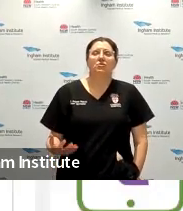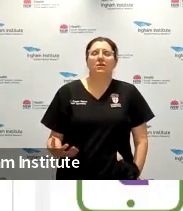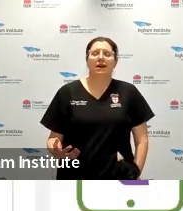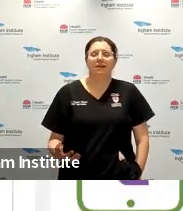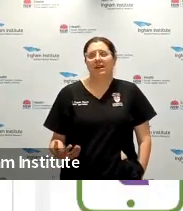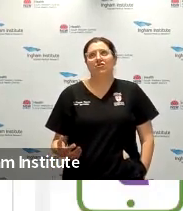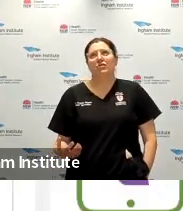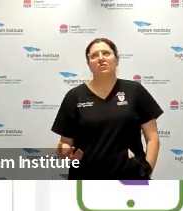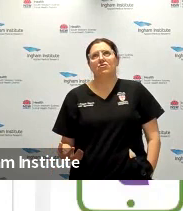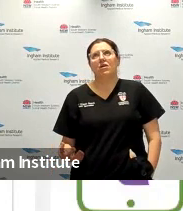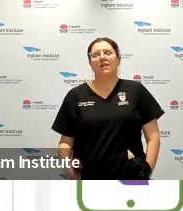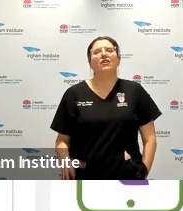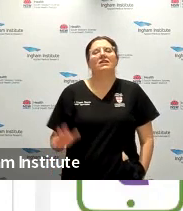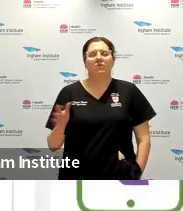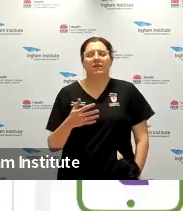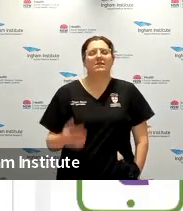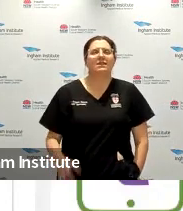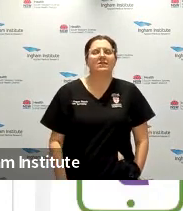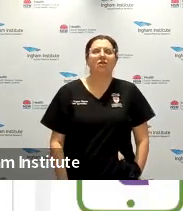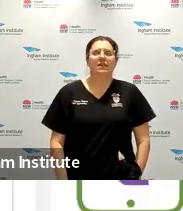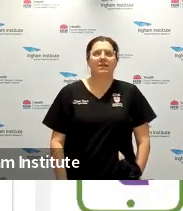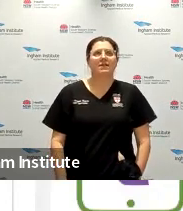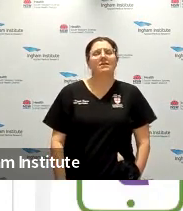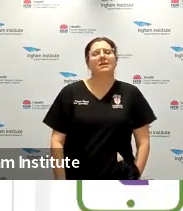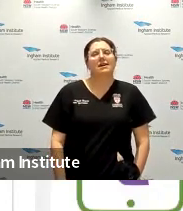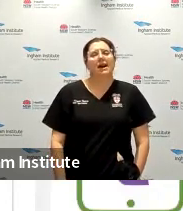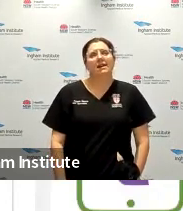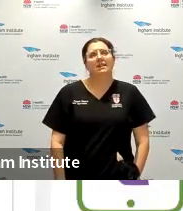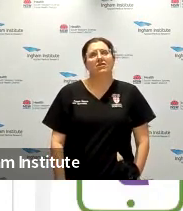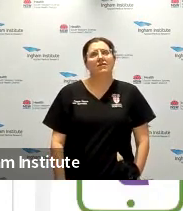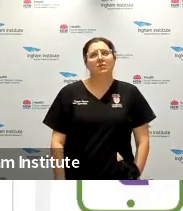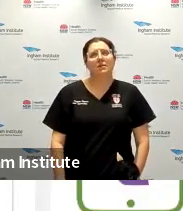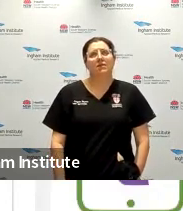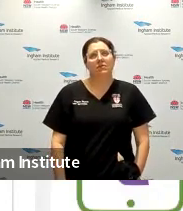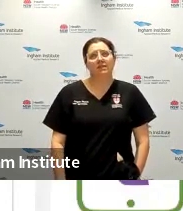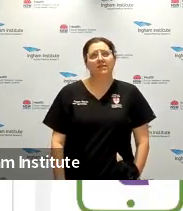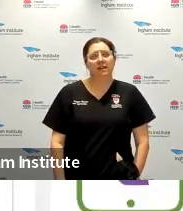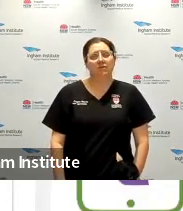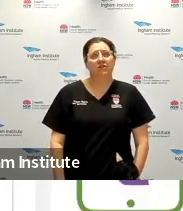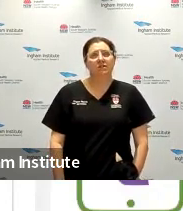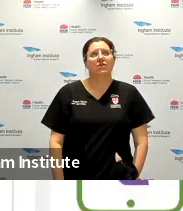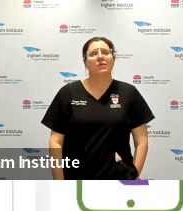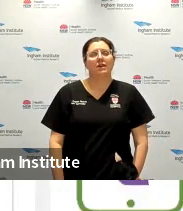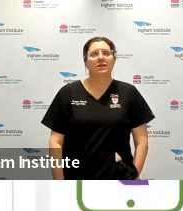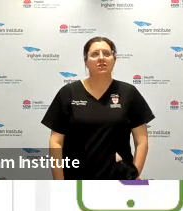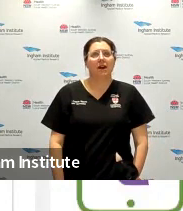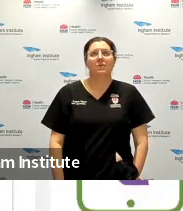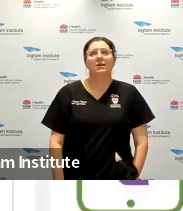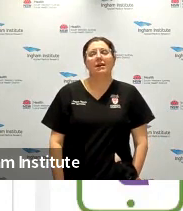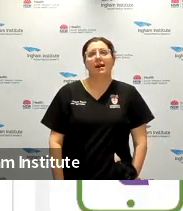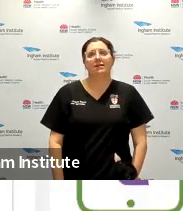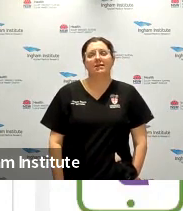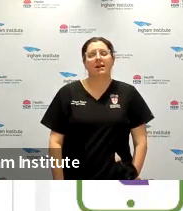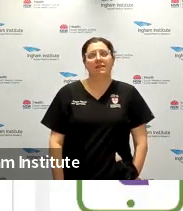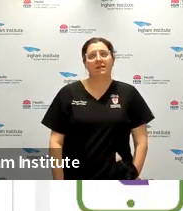not an actual Android or iPhone. It sort of exists on the internet. And it's offered to women in three different languages. So English,